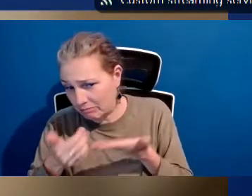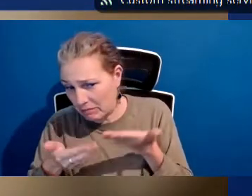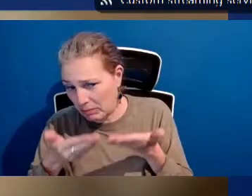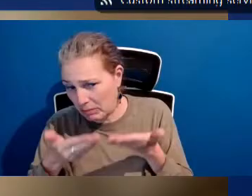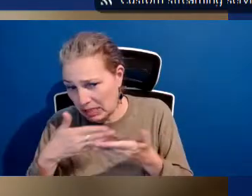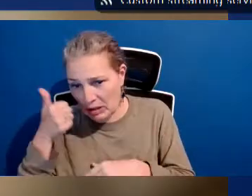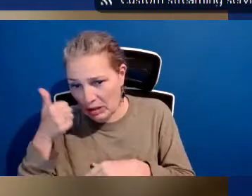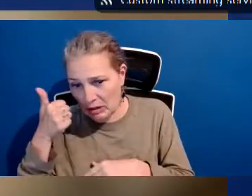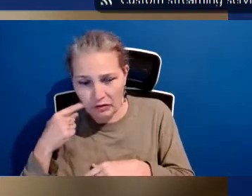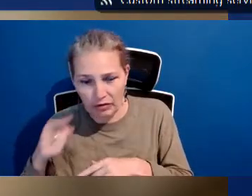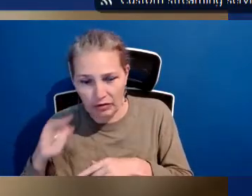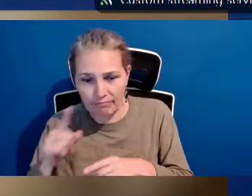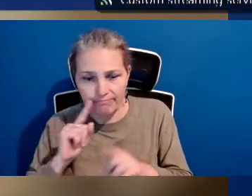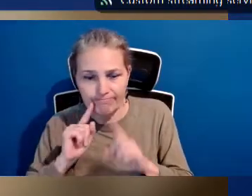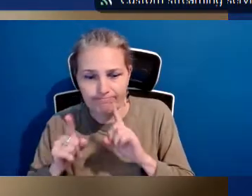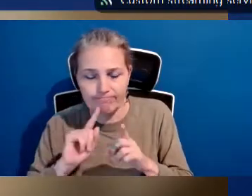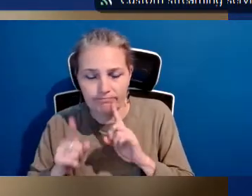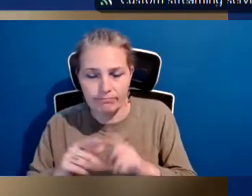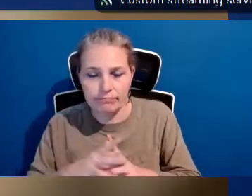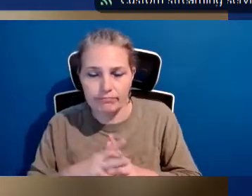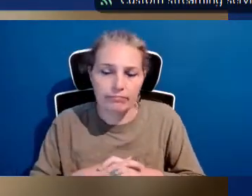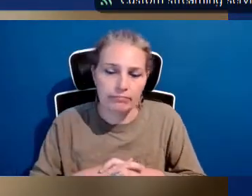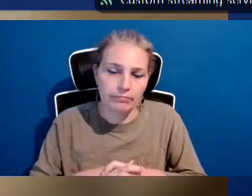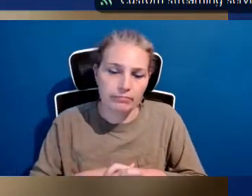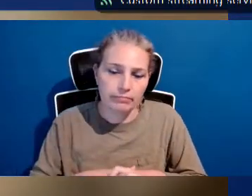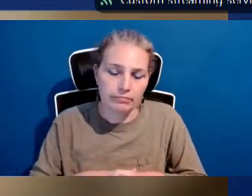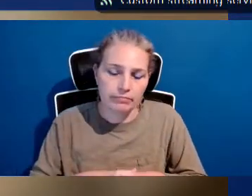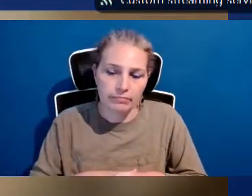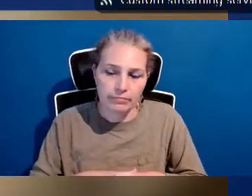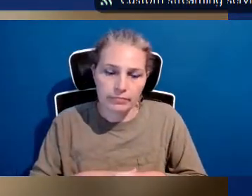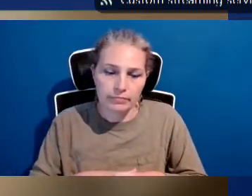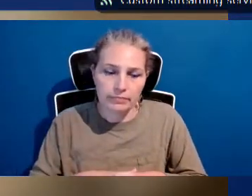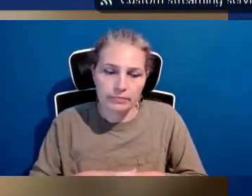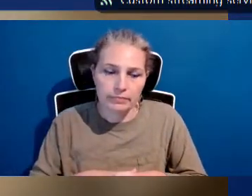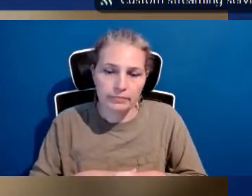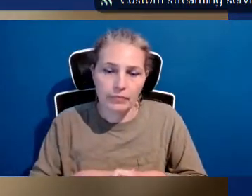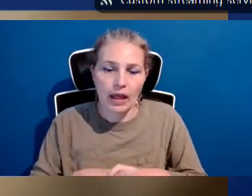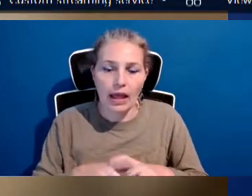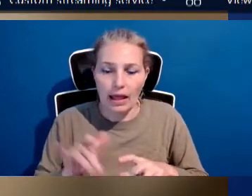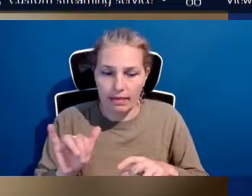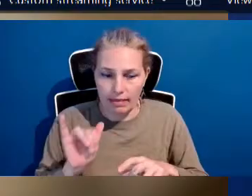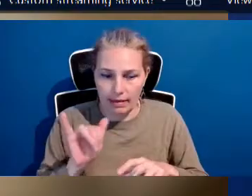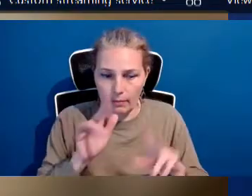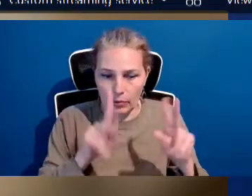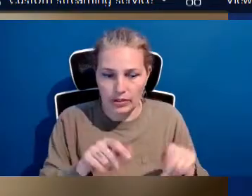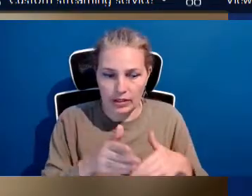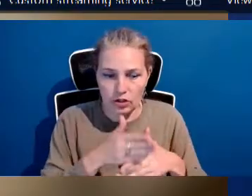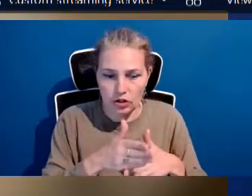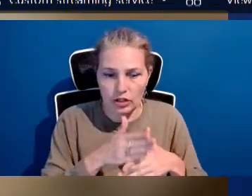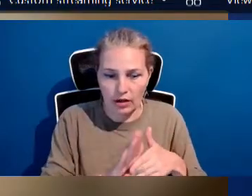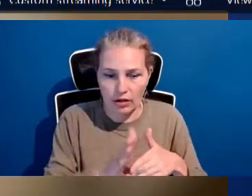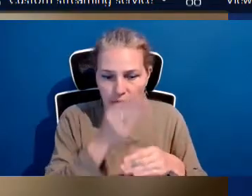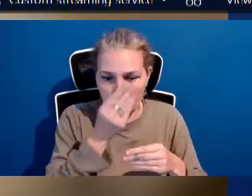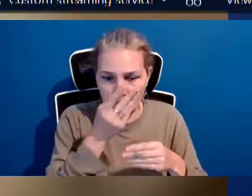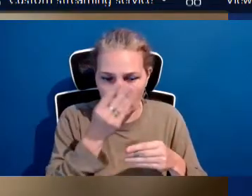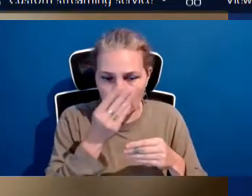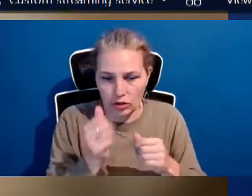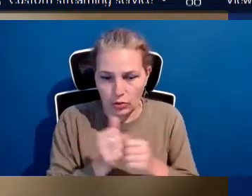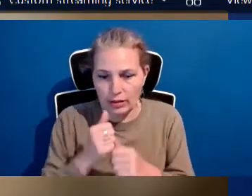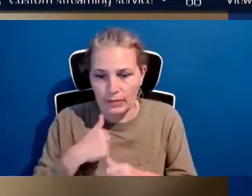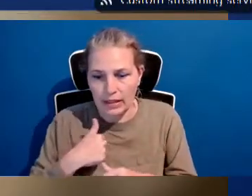for them. That way they can actually share their information with me, and then we can